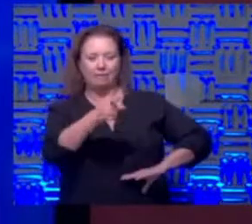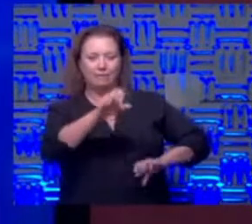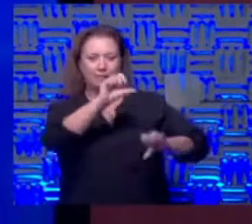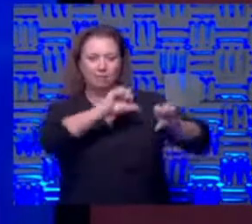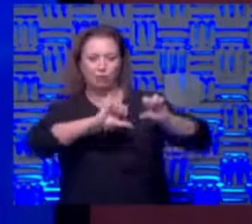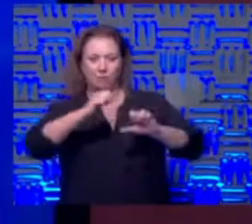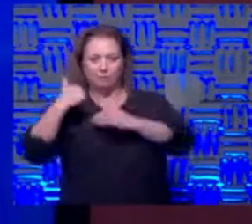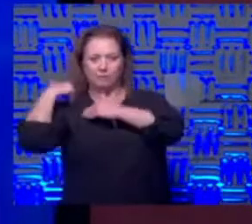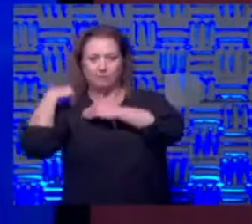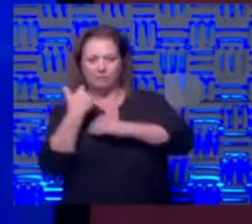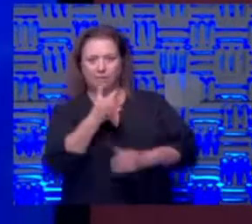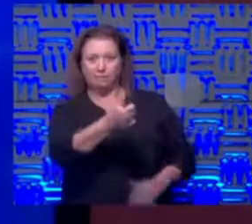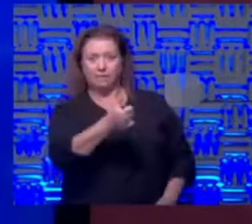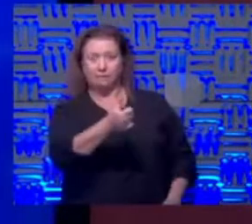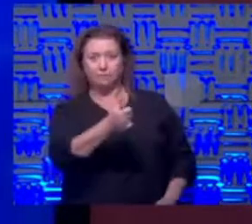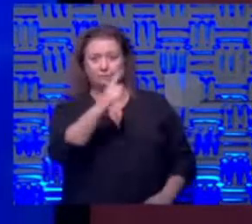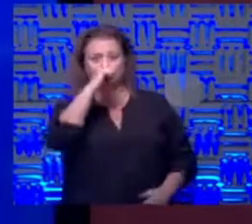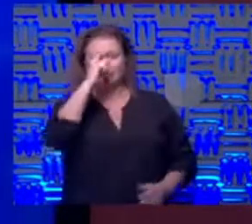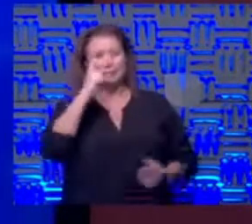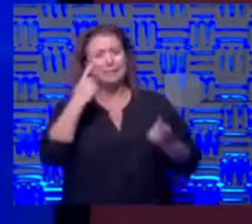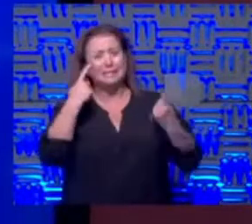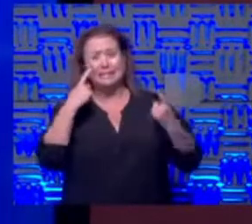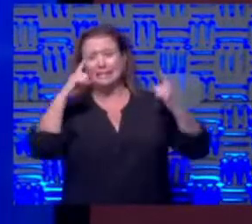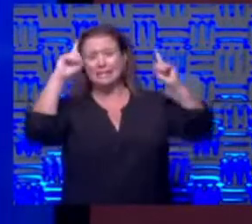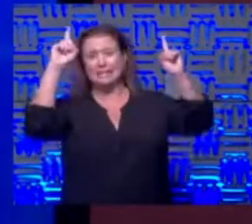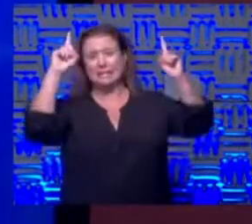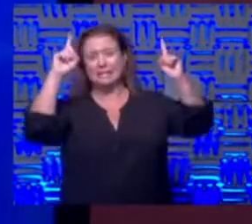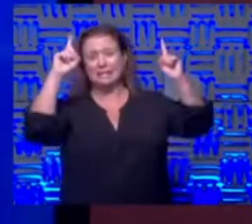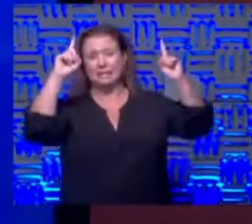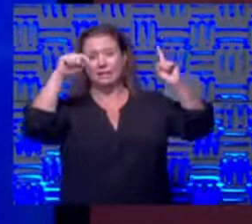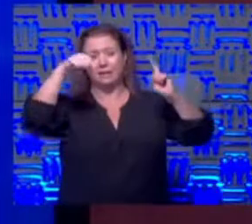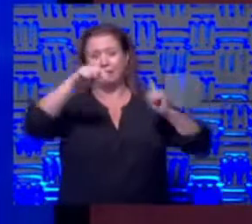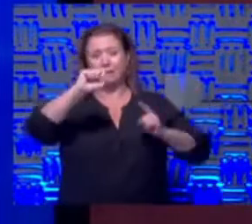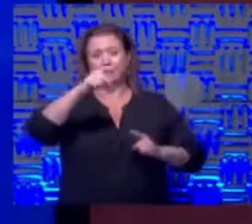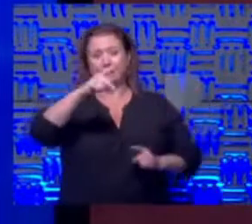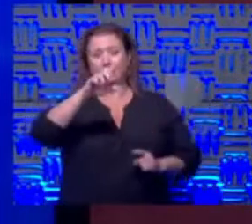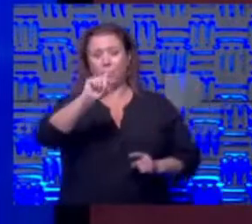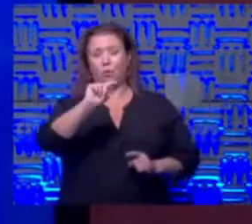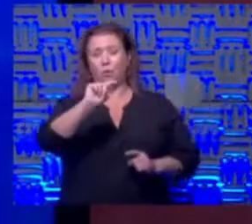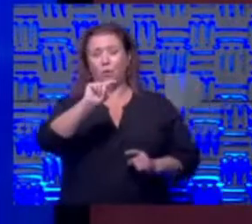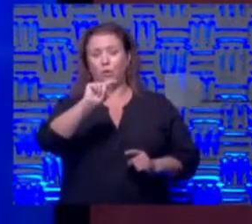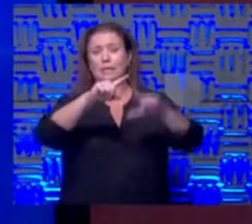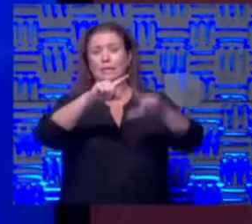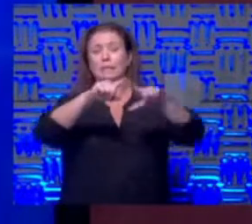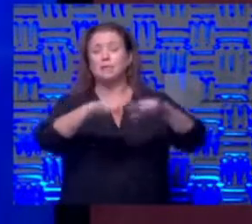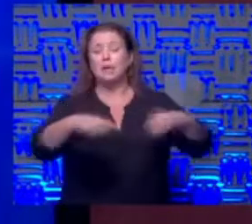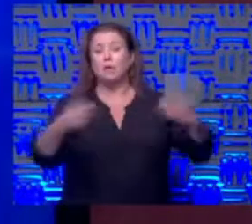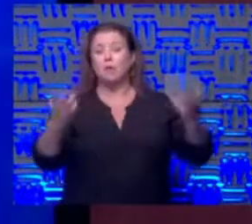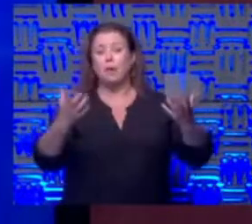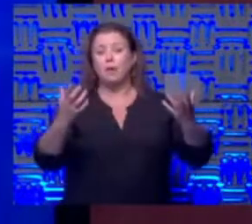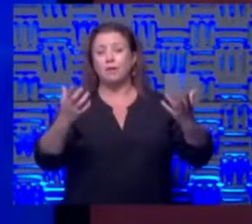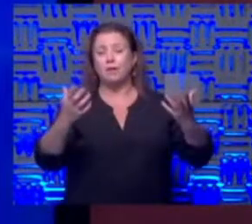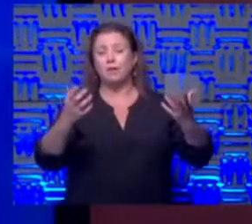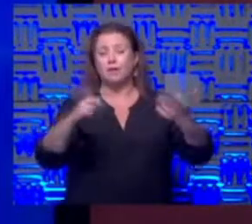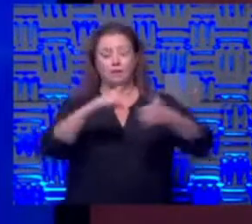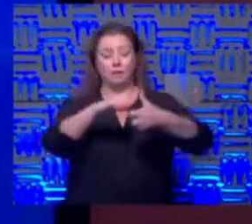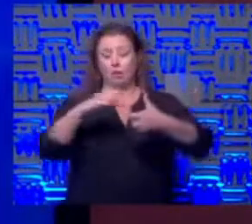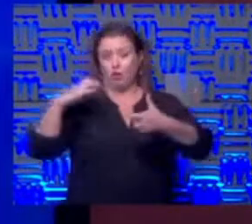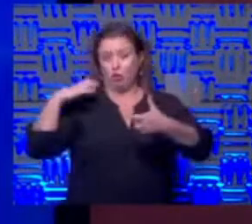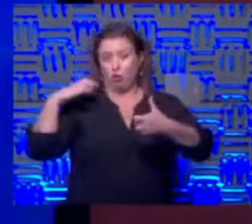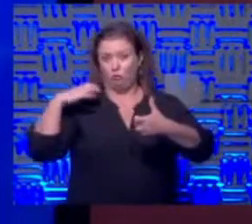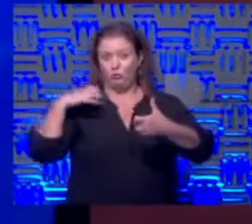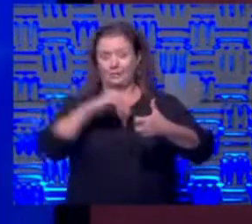responsible. Because ultimately, the success of this sport will depend upon, are the coaches and the